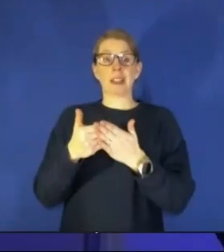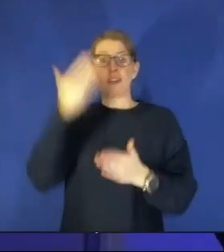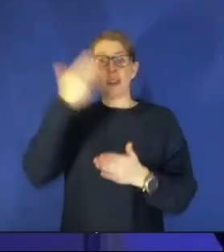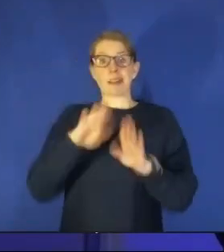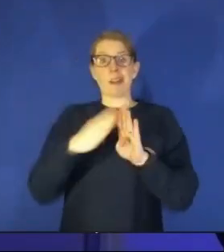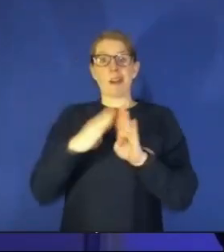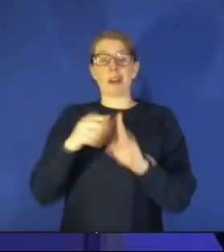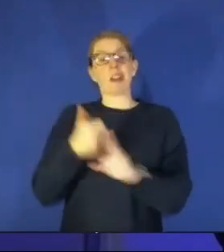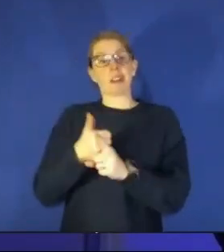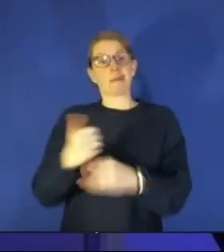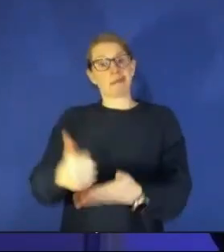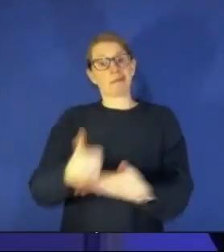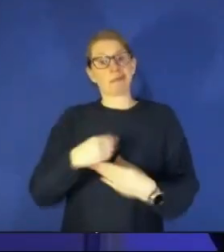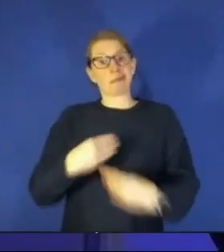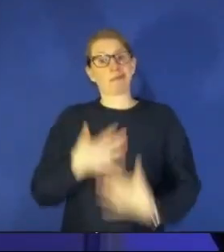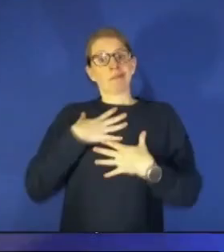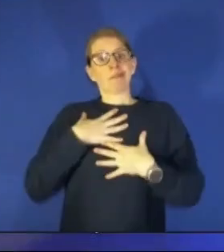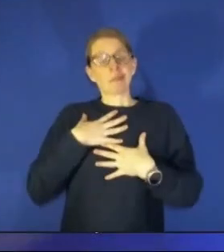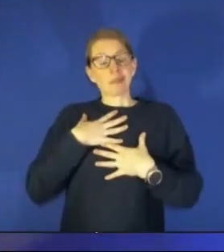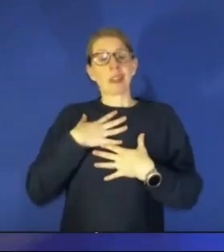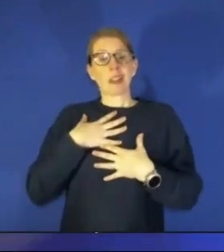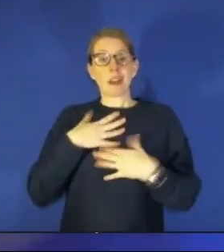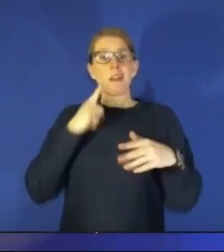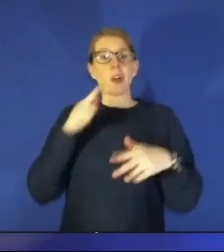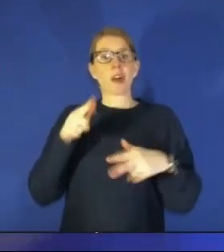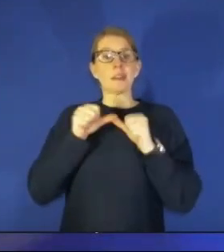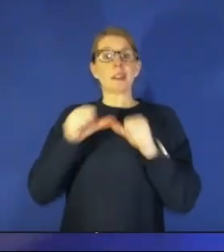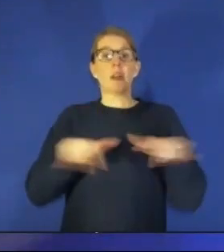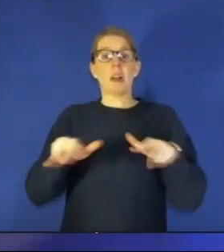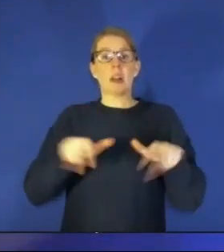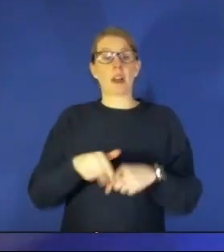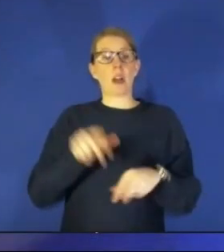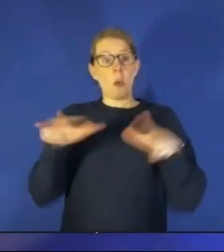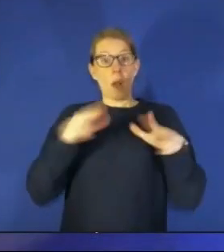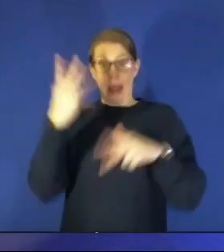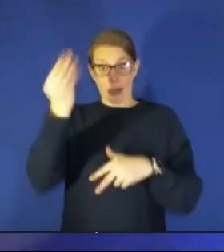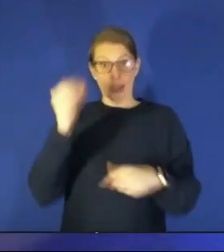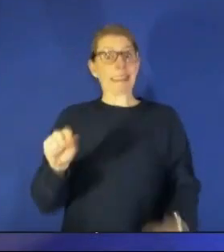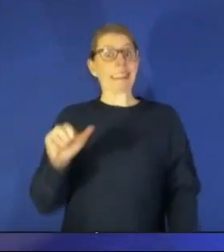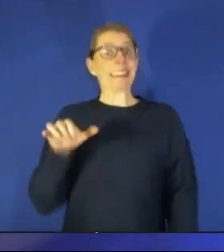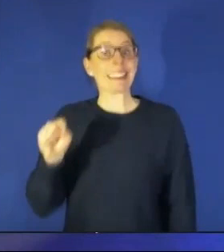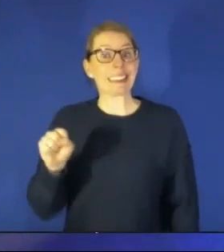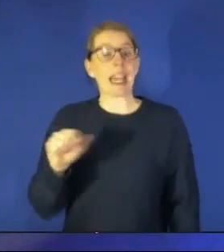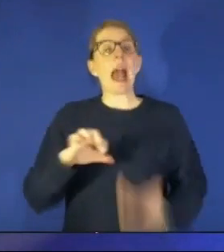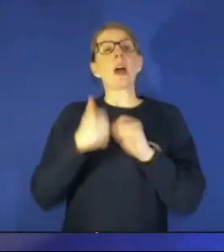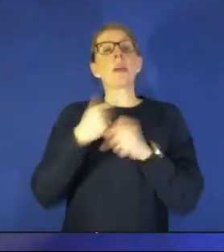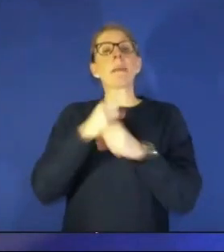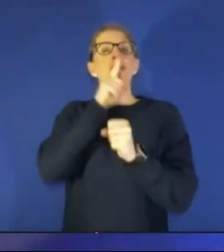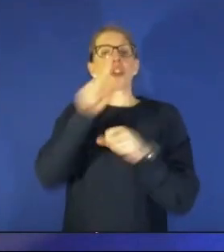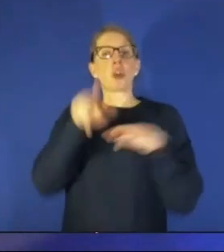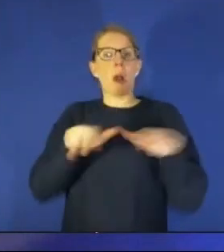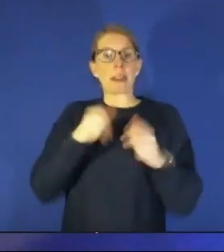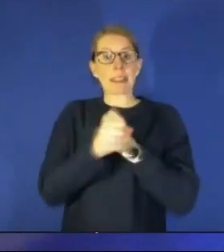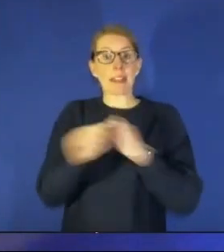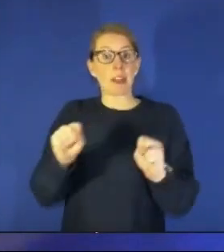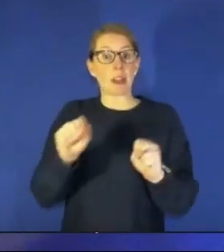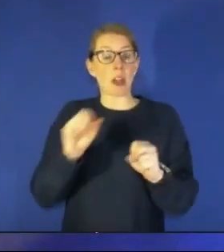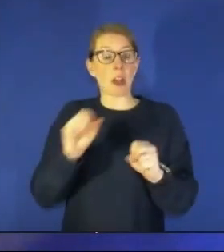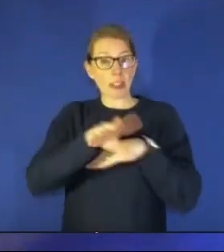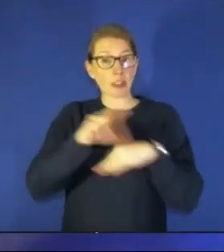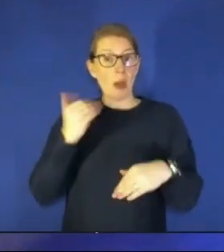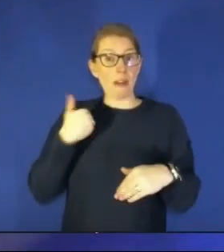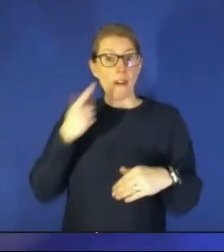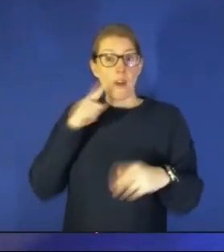it really didn't slow me down that much. Yeah, somebody was asking, do you do all your walking outside? How do you make sure that you're doing that safely? What advice would you have for people who